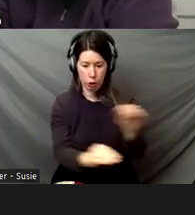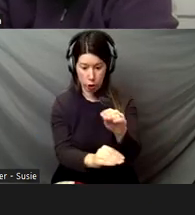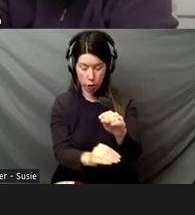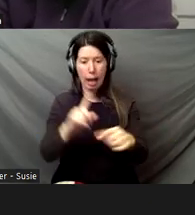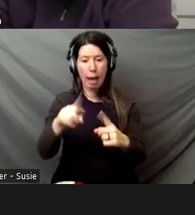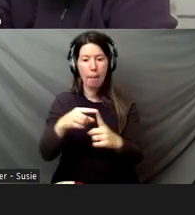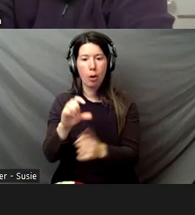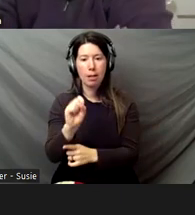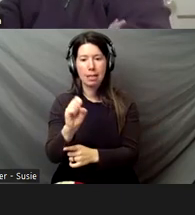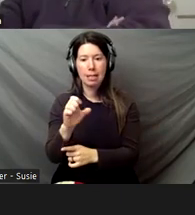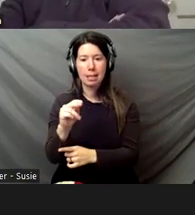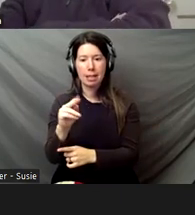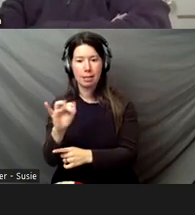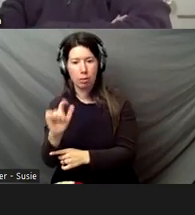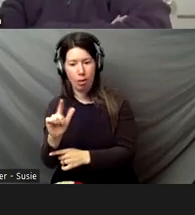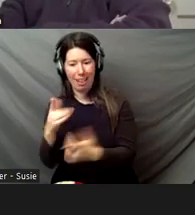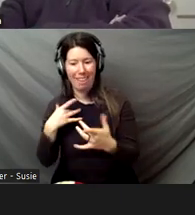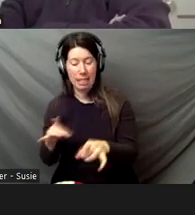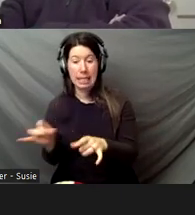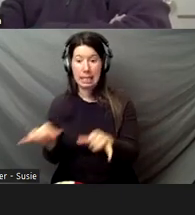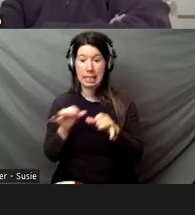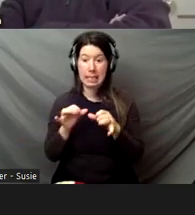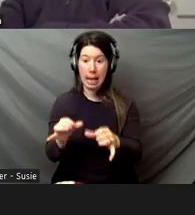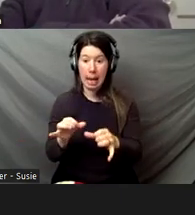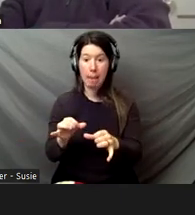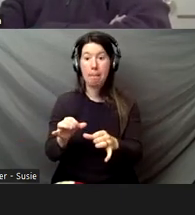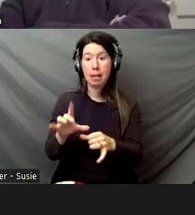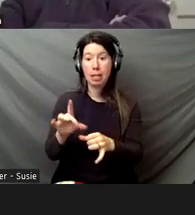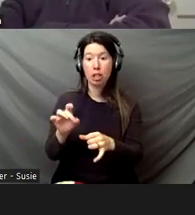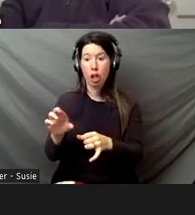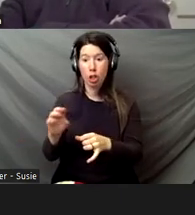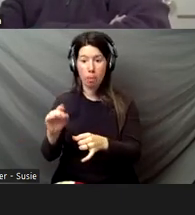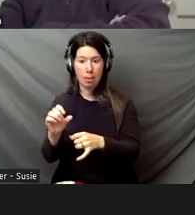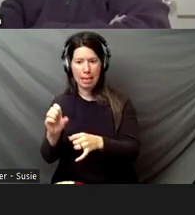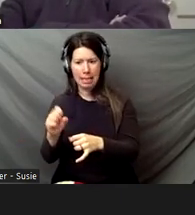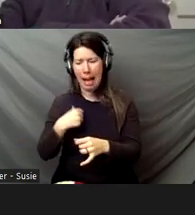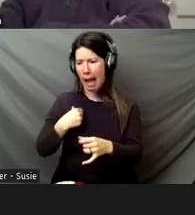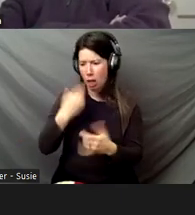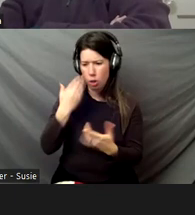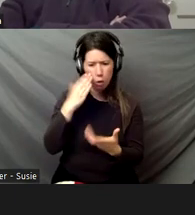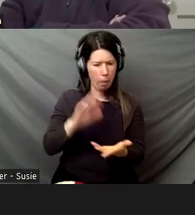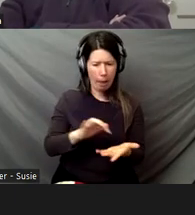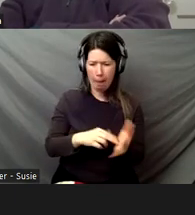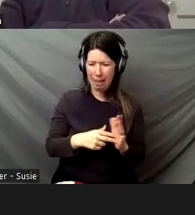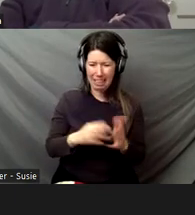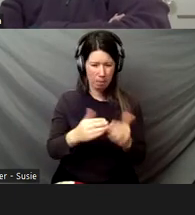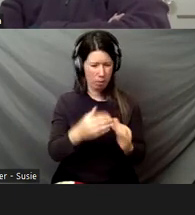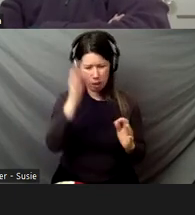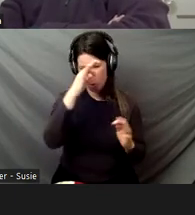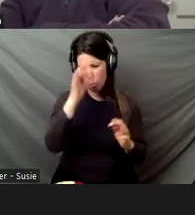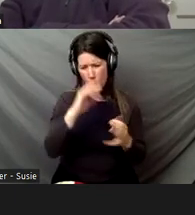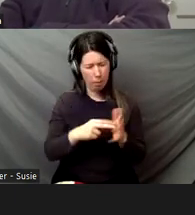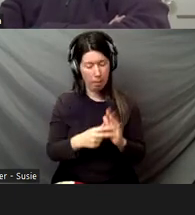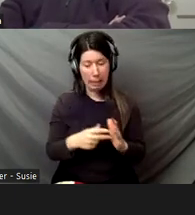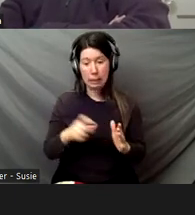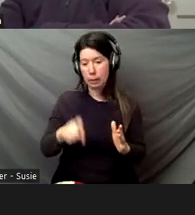sentinel events, because like Dr. Moses, I don't know what that means. I think the community doesn't know what it means. We should be trying to, err towards using most simple